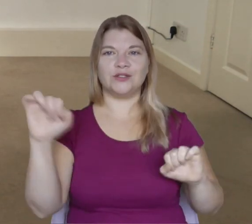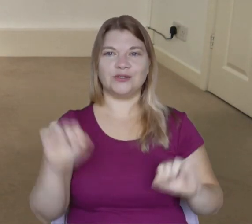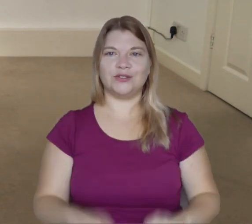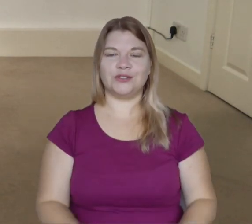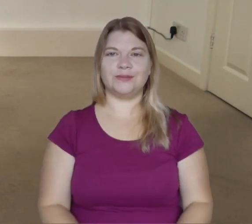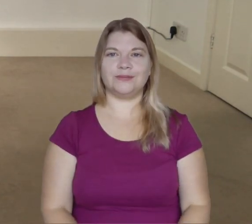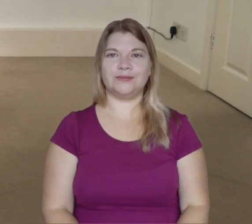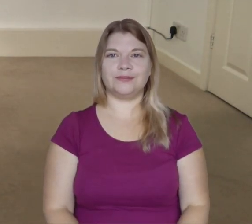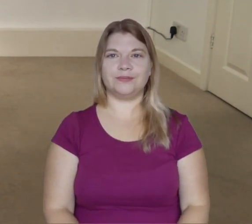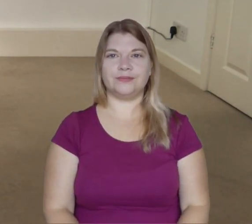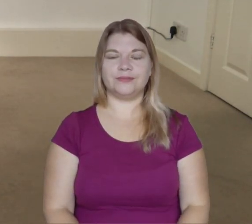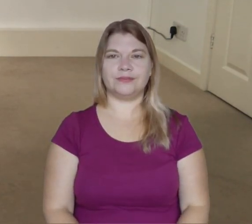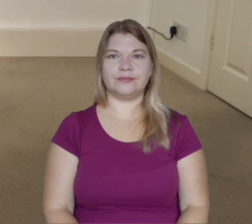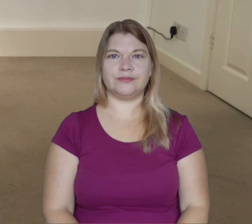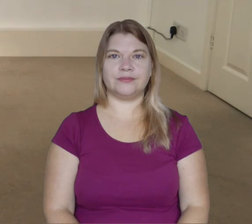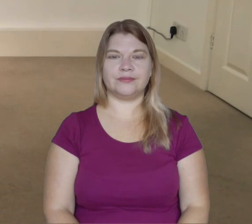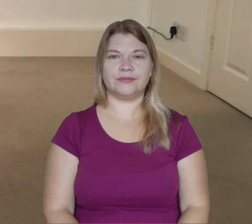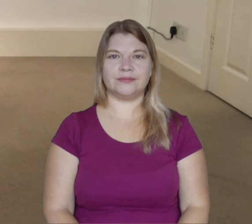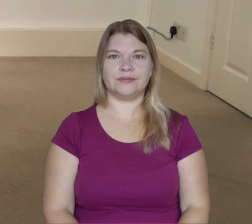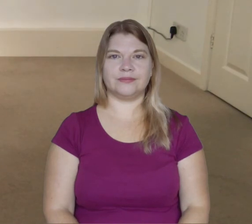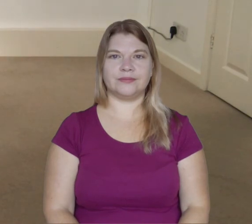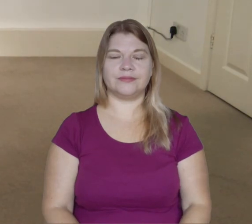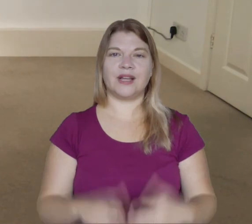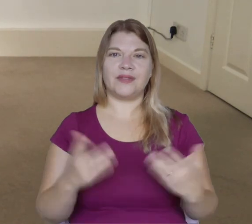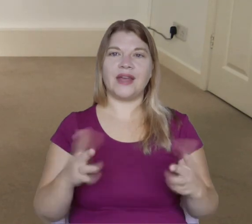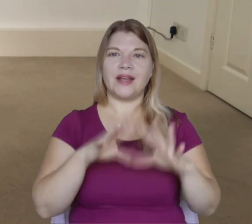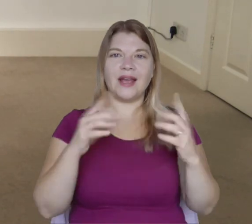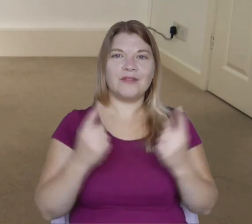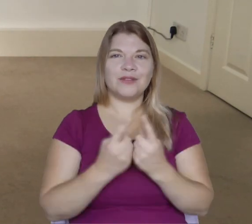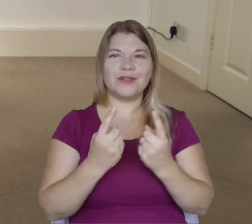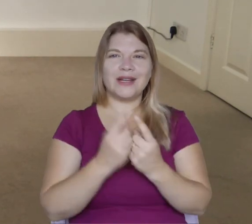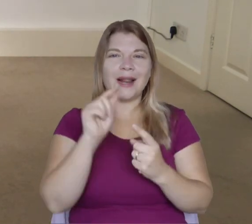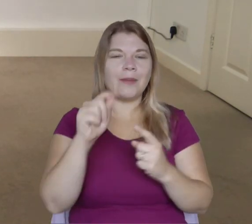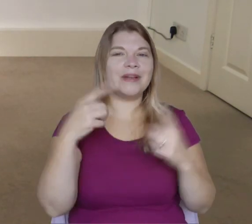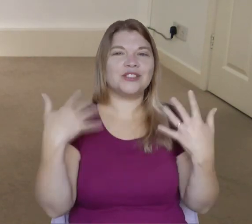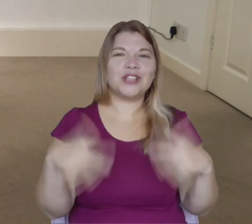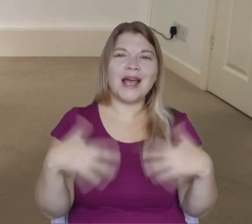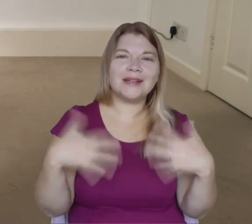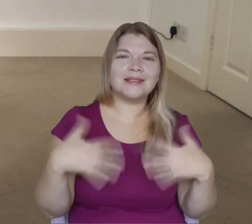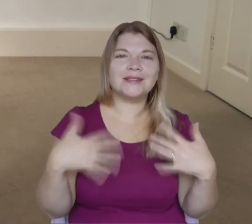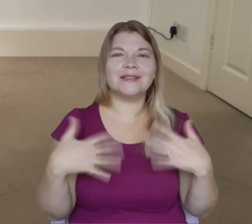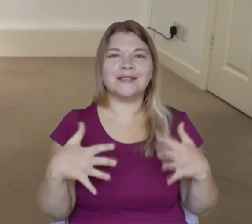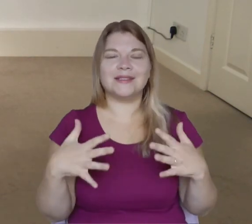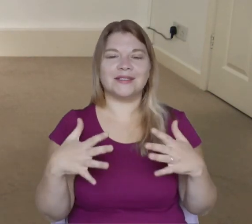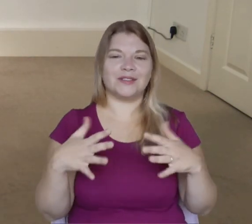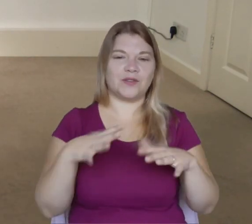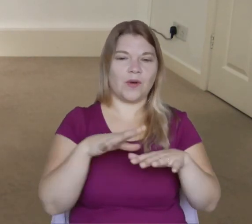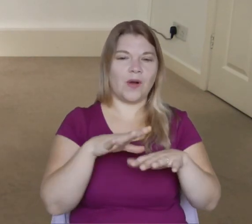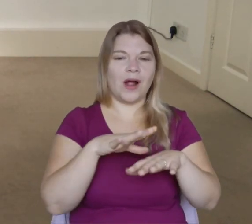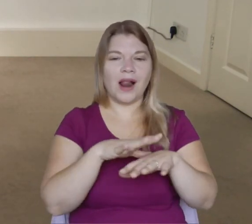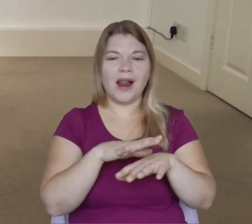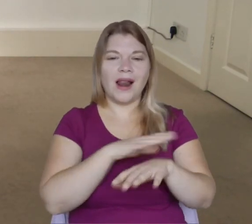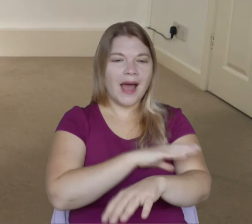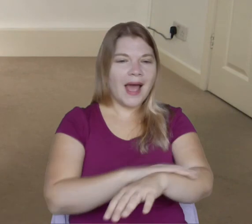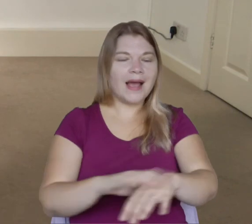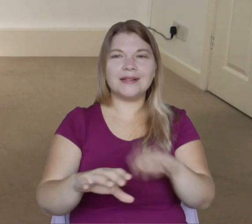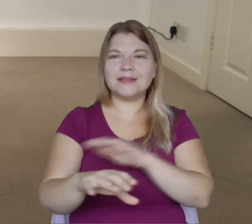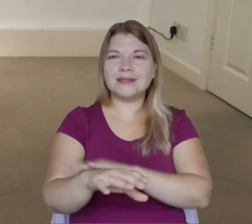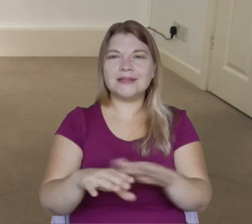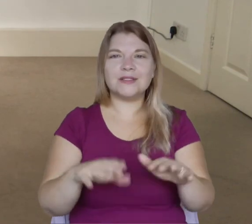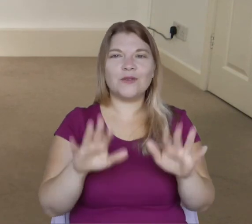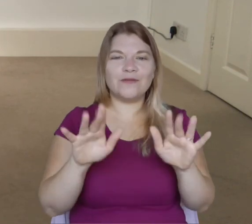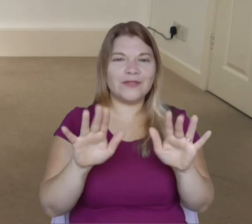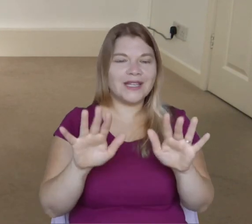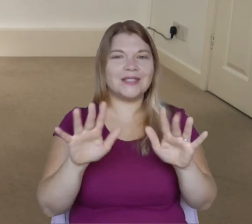side. Good stuff. And then just give everything a little shake out. Give your legs and feet a little wiggle.